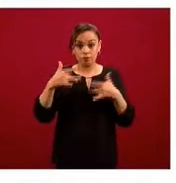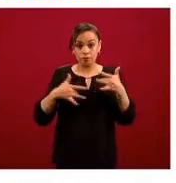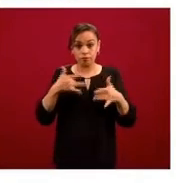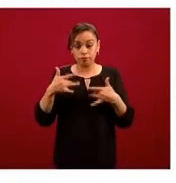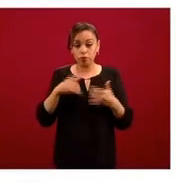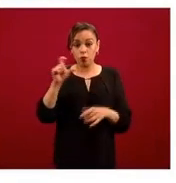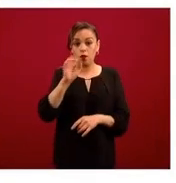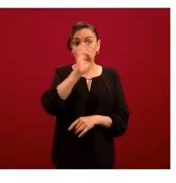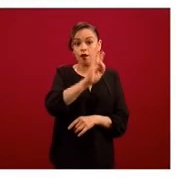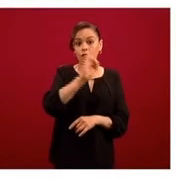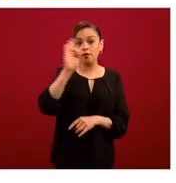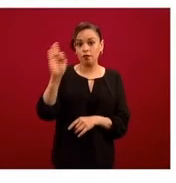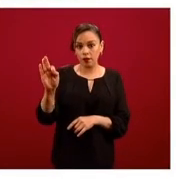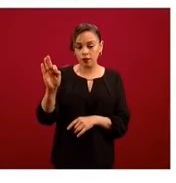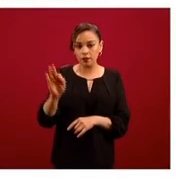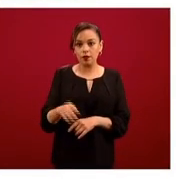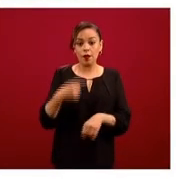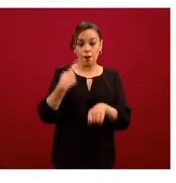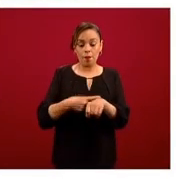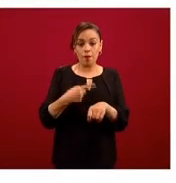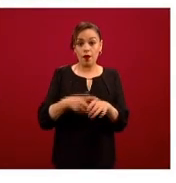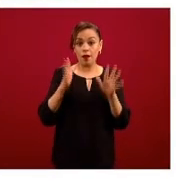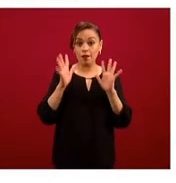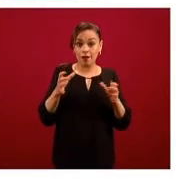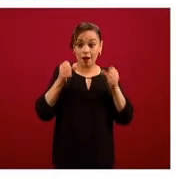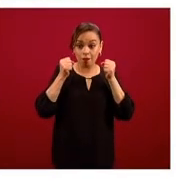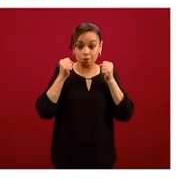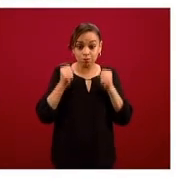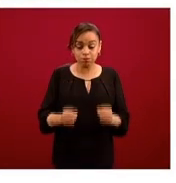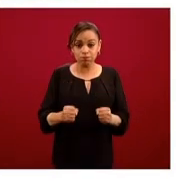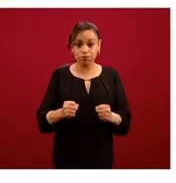Here we have the distribution per date of